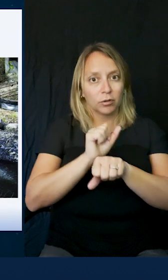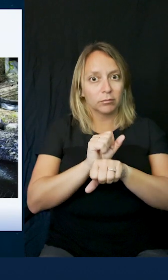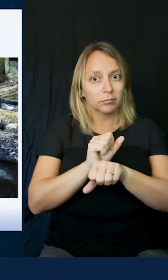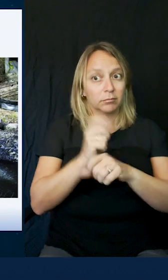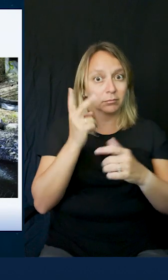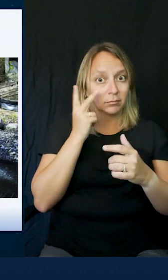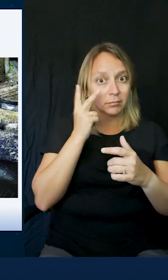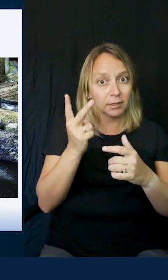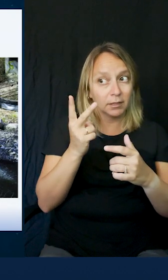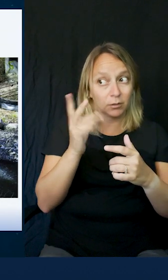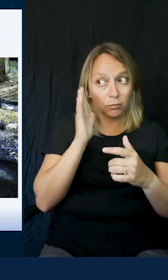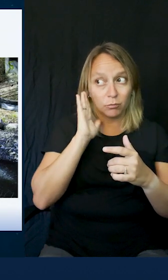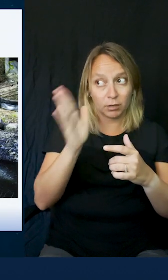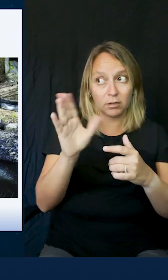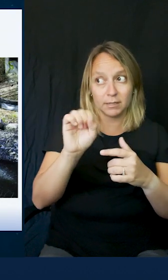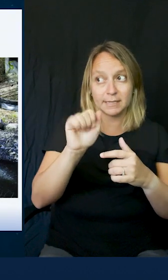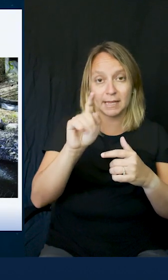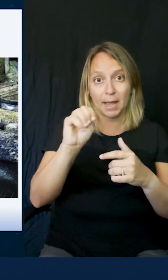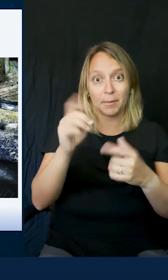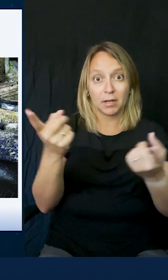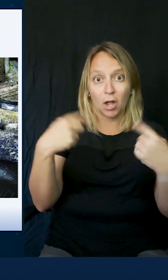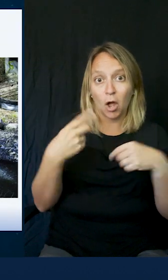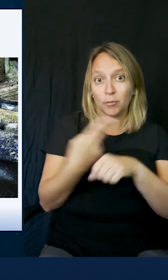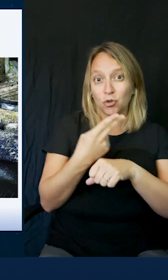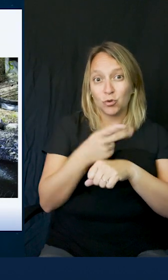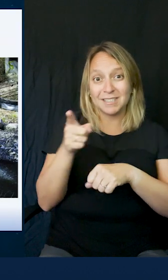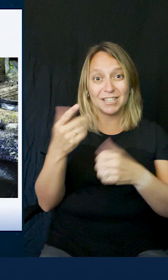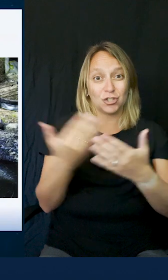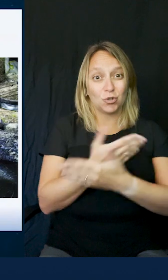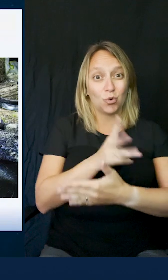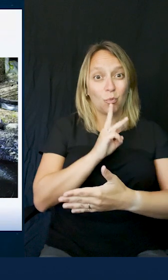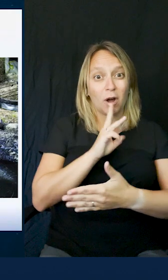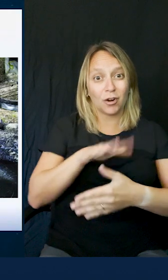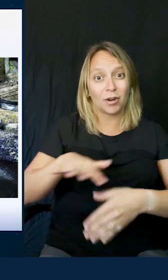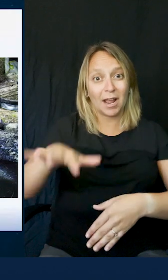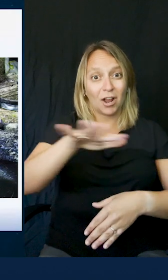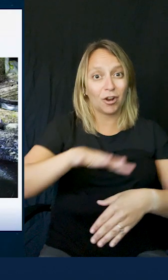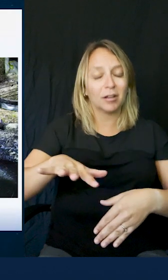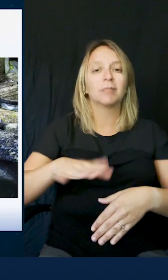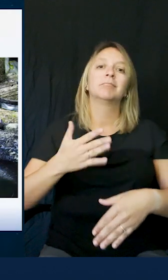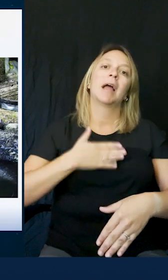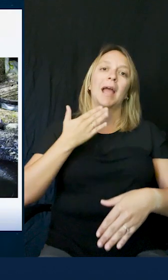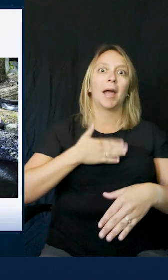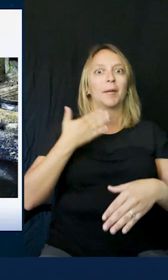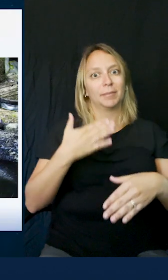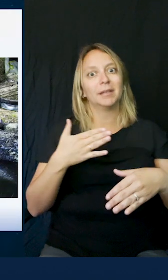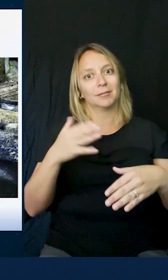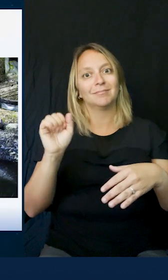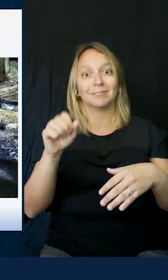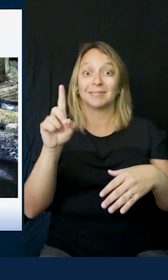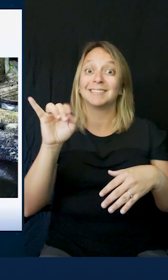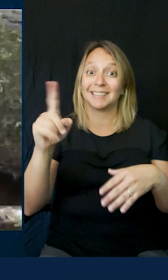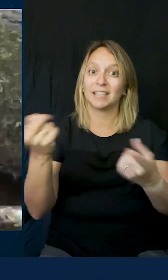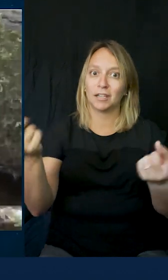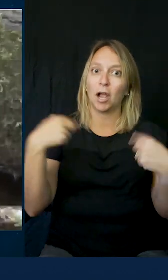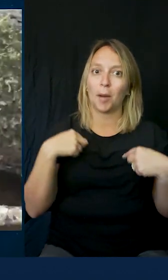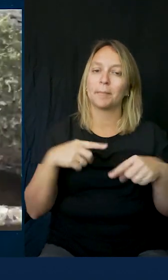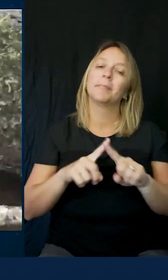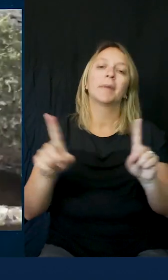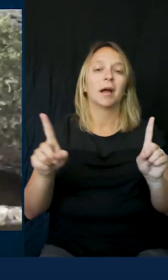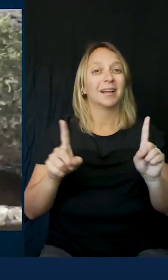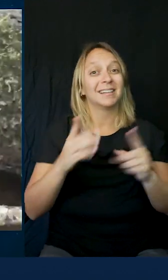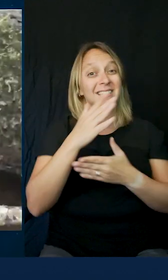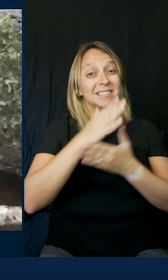the salmon would come and utilize this new habitat. And we were happy that they did. However, some